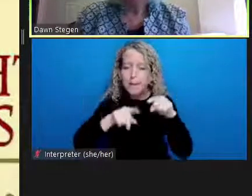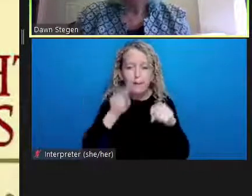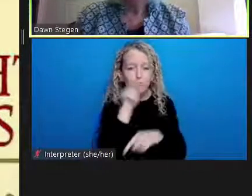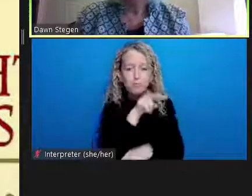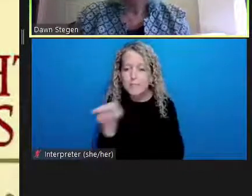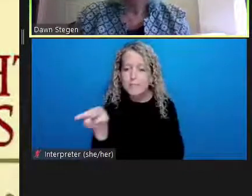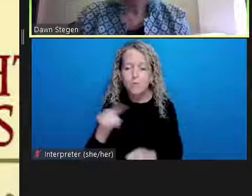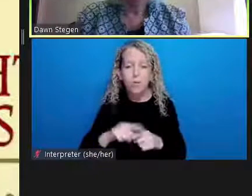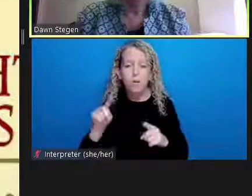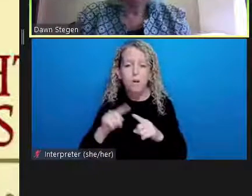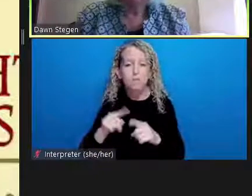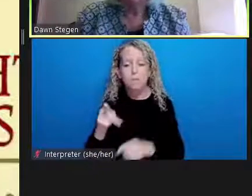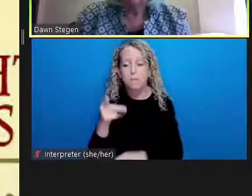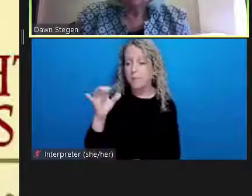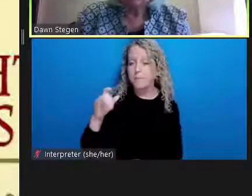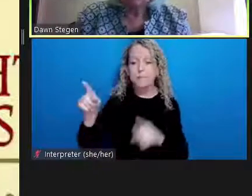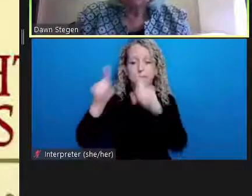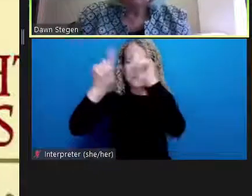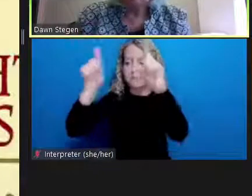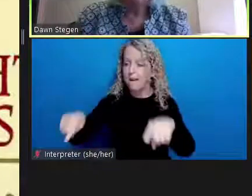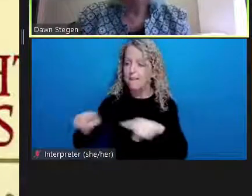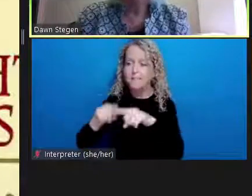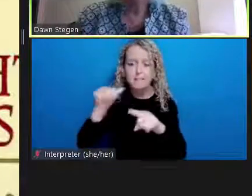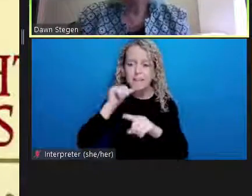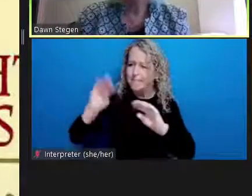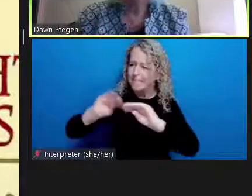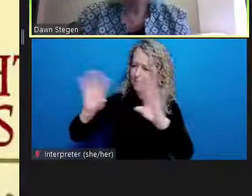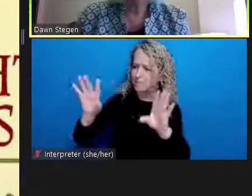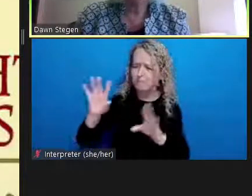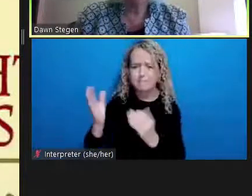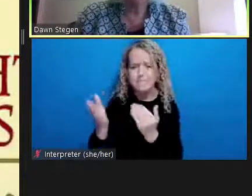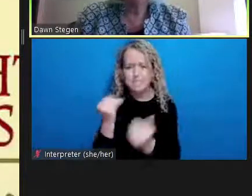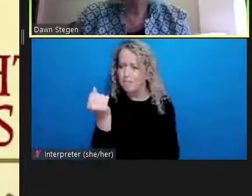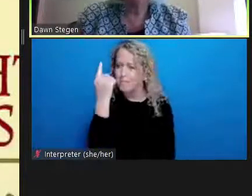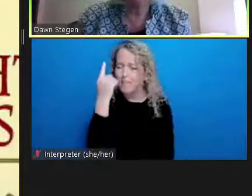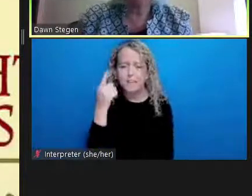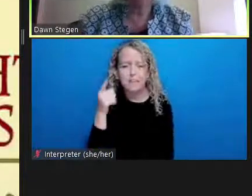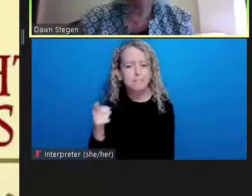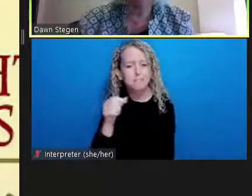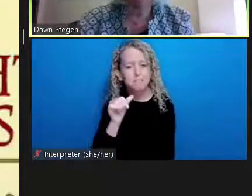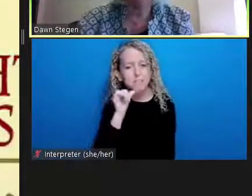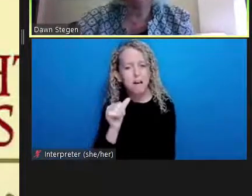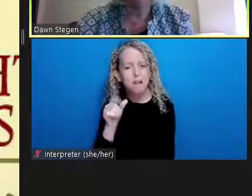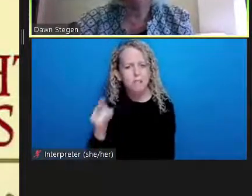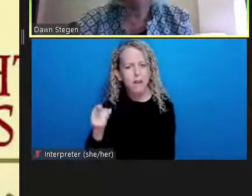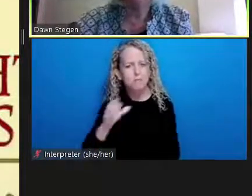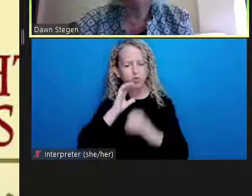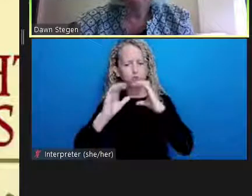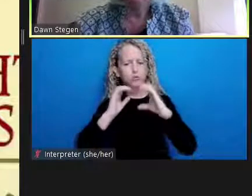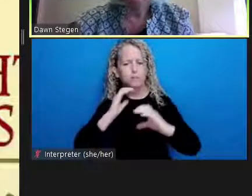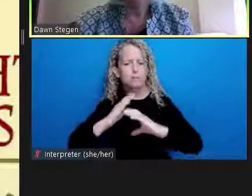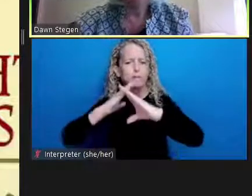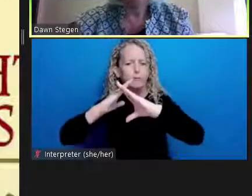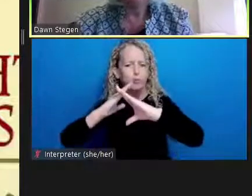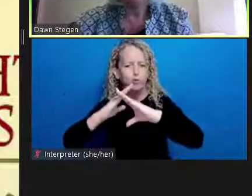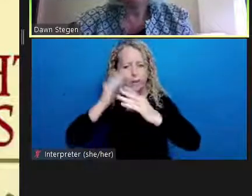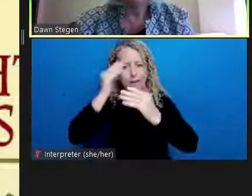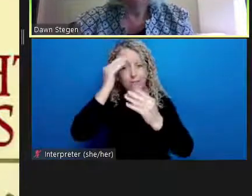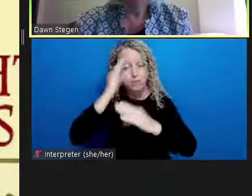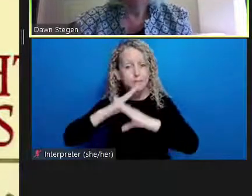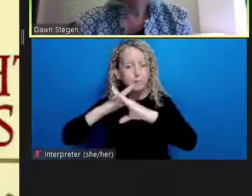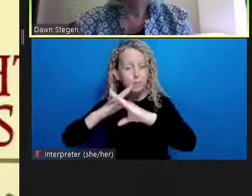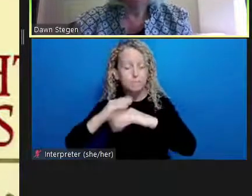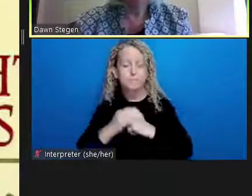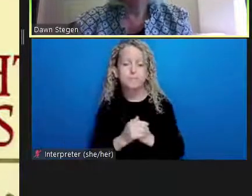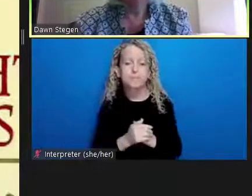signage that is not clear or easy to understand would be an example of information or communication barrier. A website